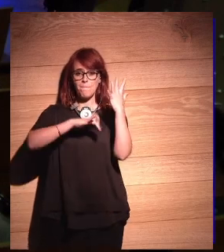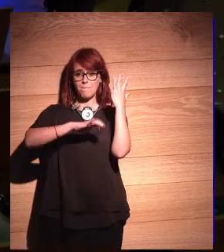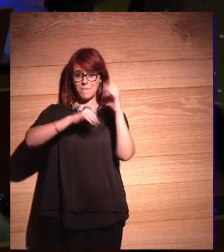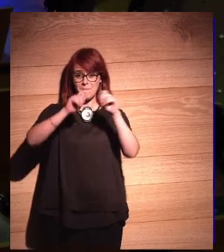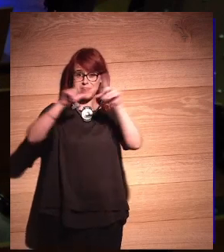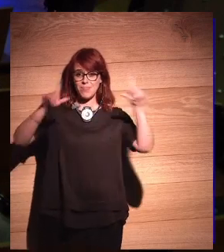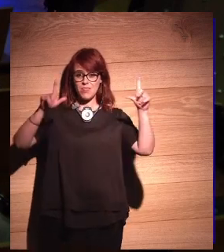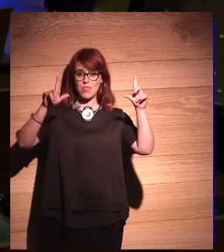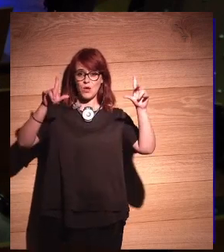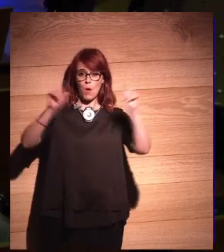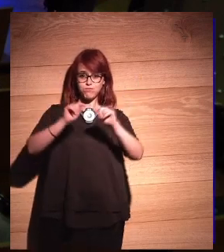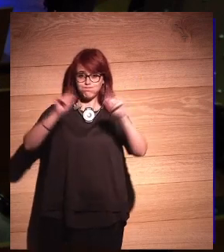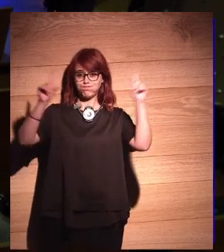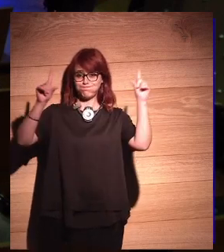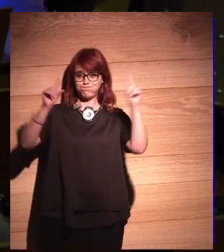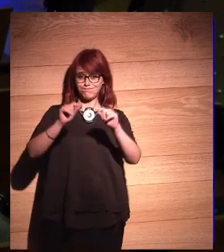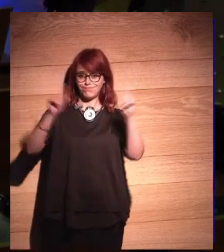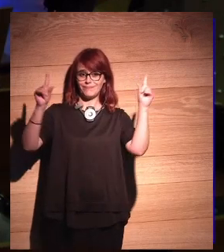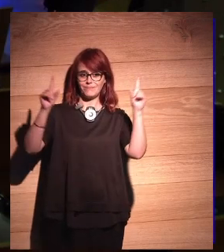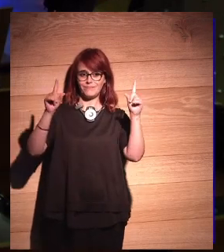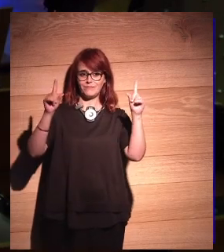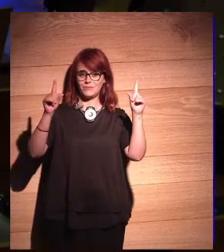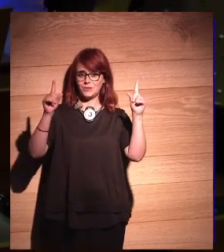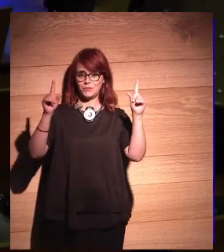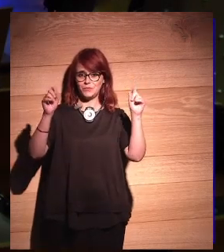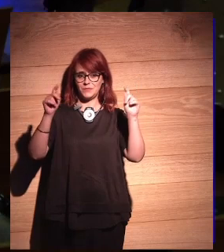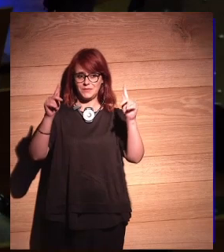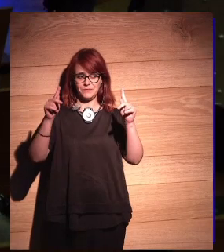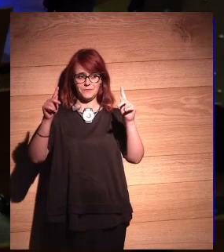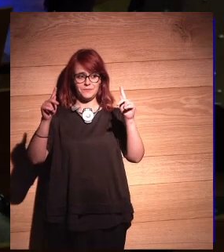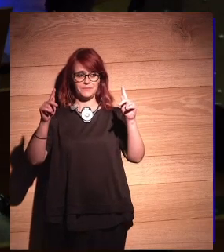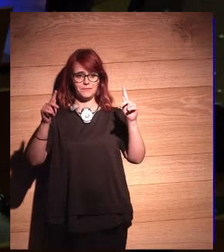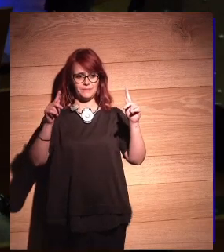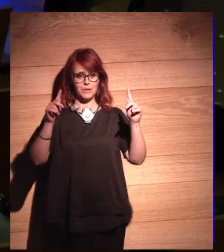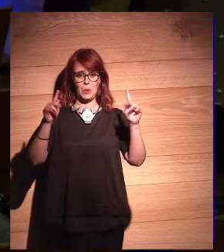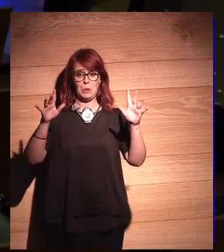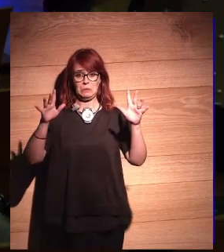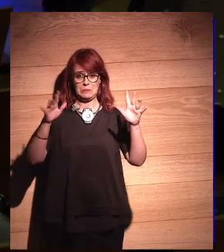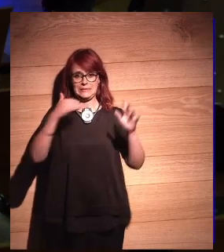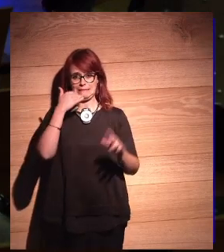No, I don't think it's working. Okay. Oh.